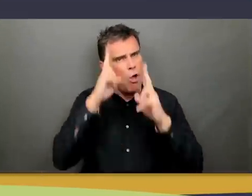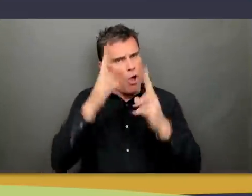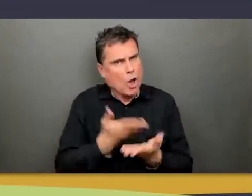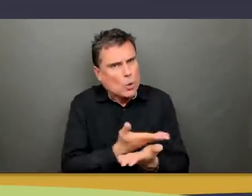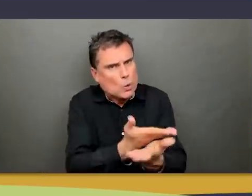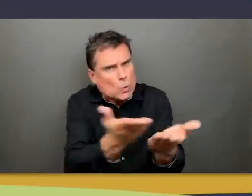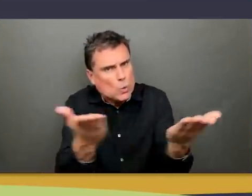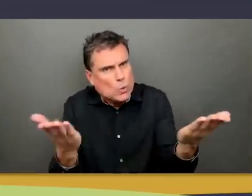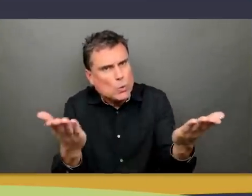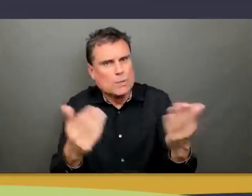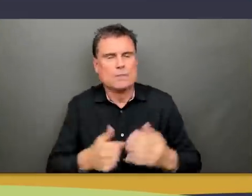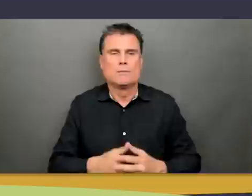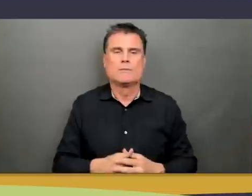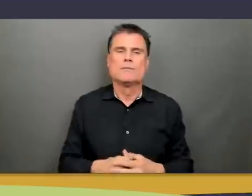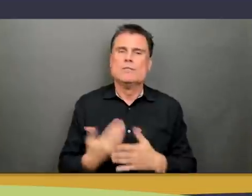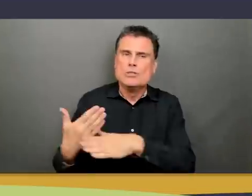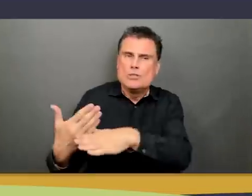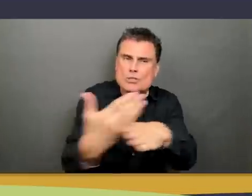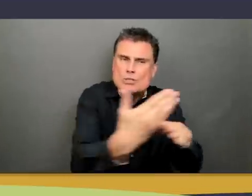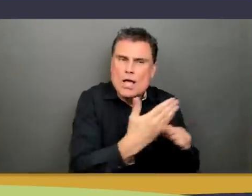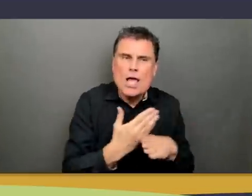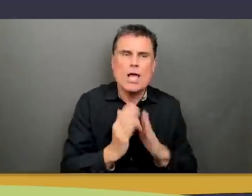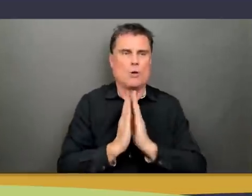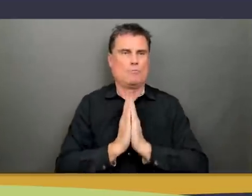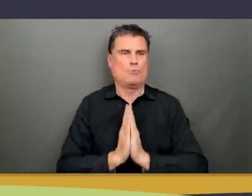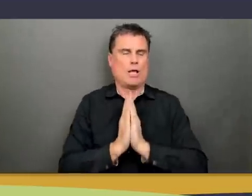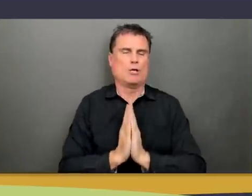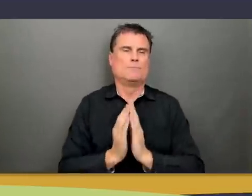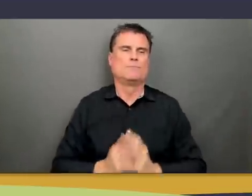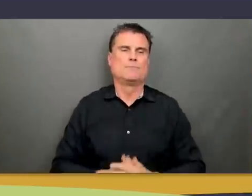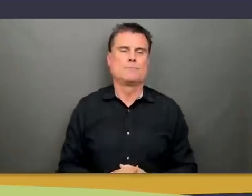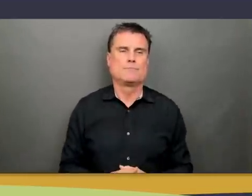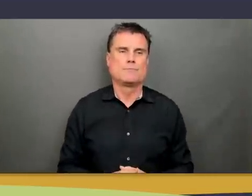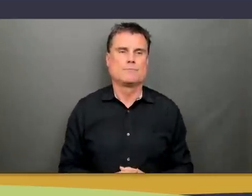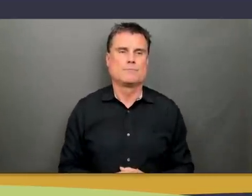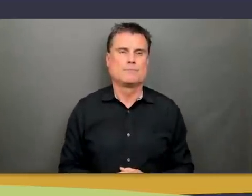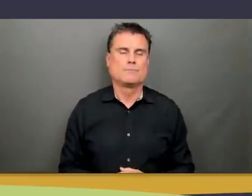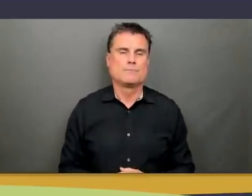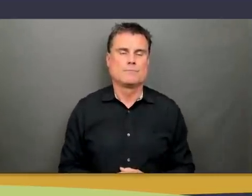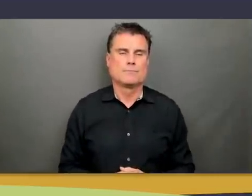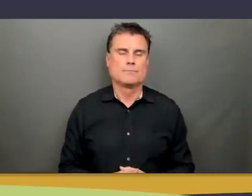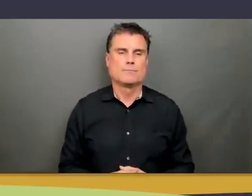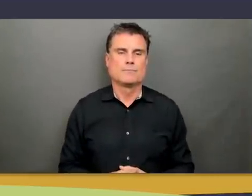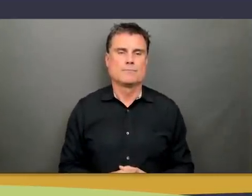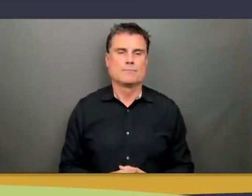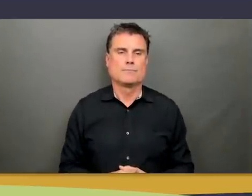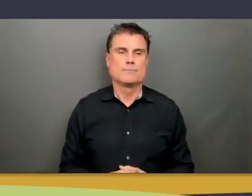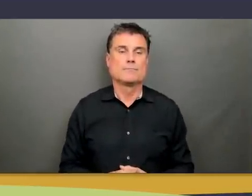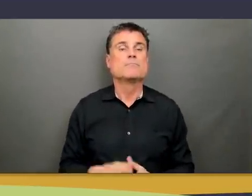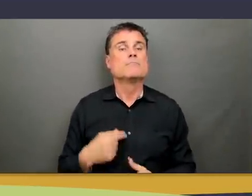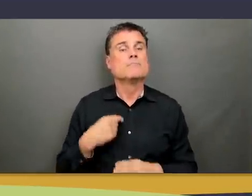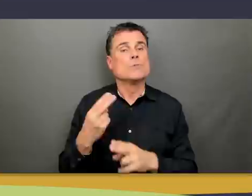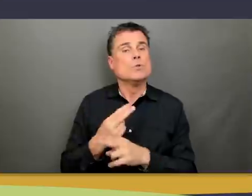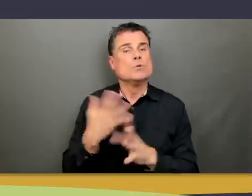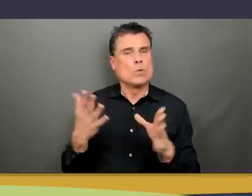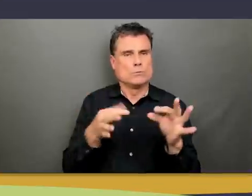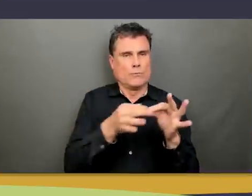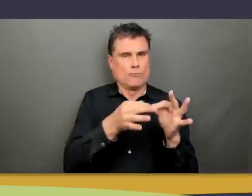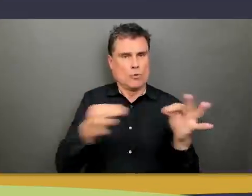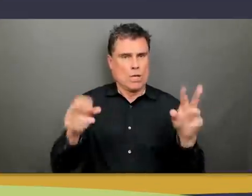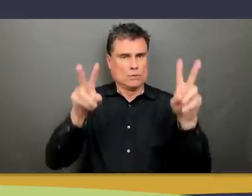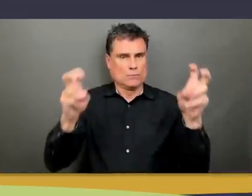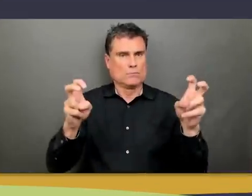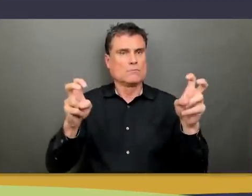prayer. I ask everybody to come here as lots of mutt in our language. That's one mind, one heart. Yaya is still